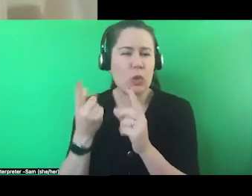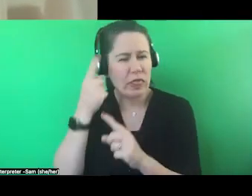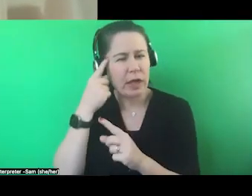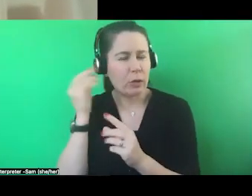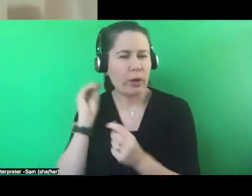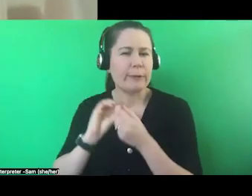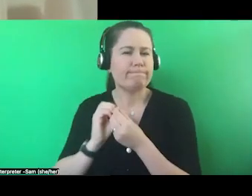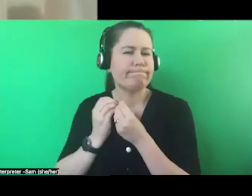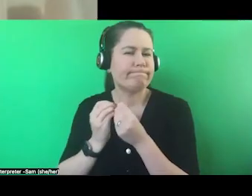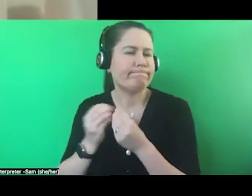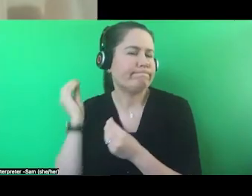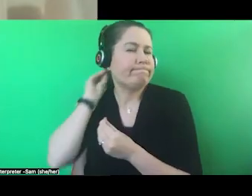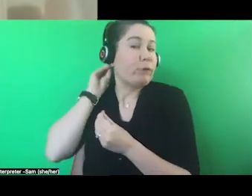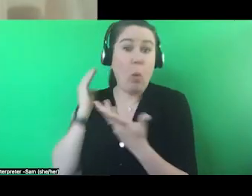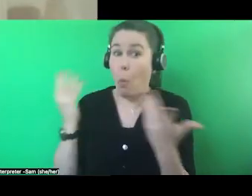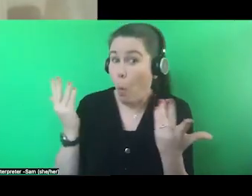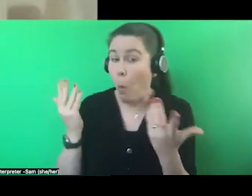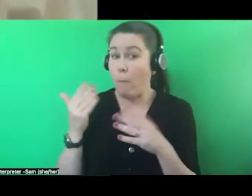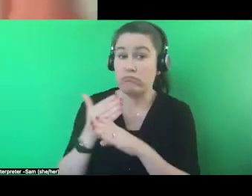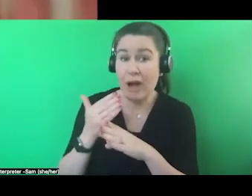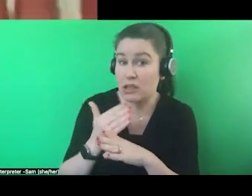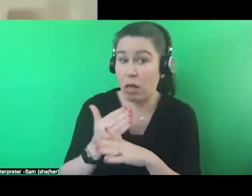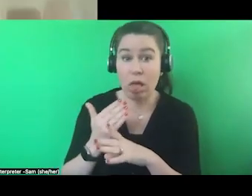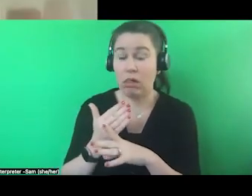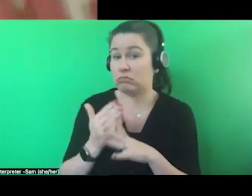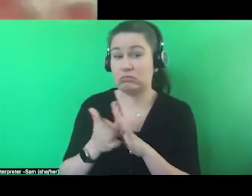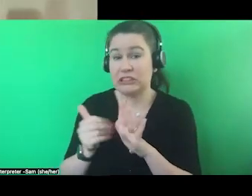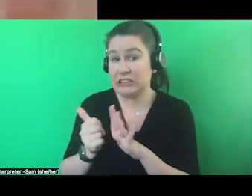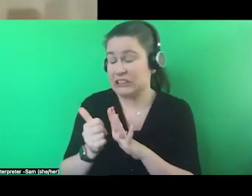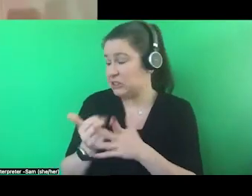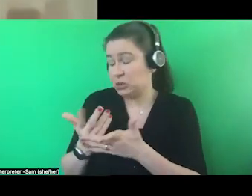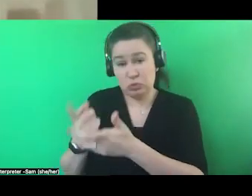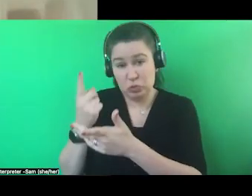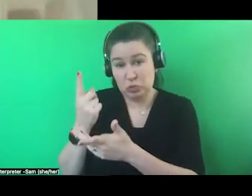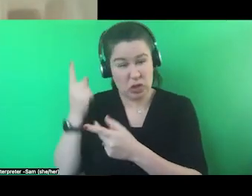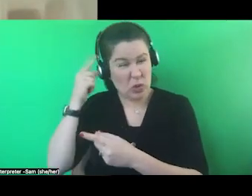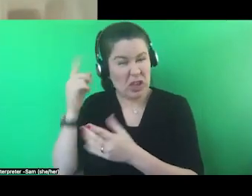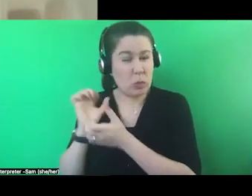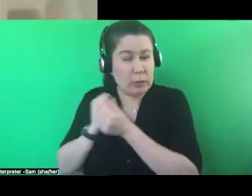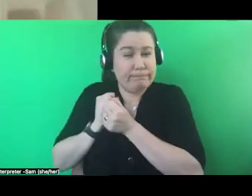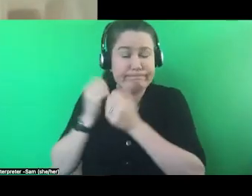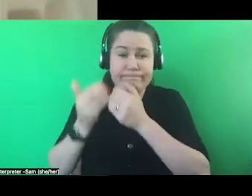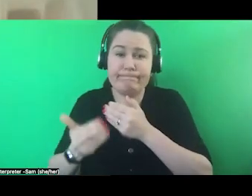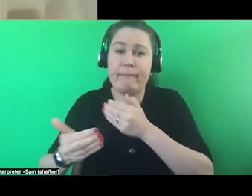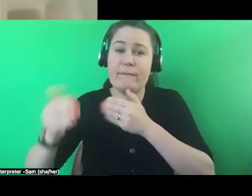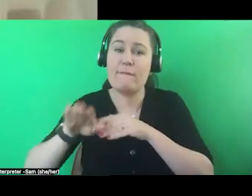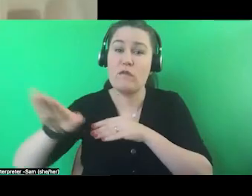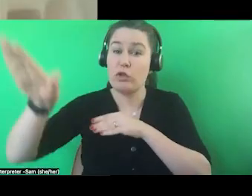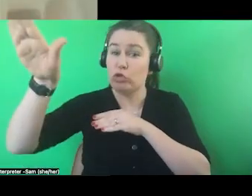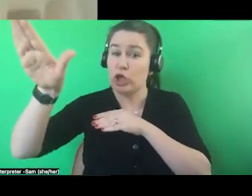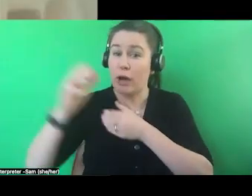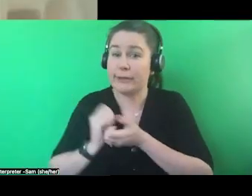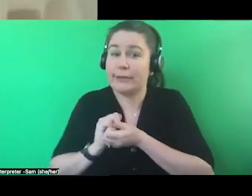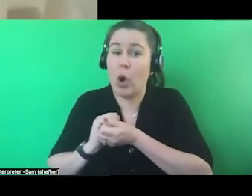let's say. It can also be a very practical thing. Alexandrina, se vuoi, Alexandrina, if you want, you can puoi start. restituire